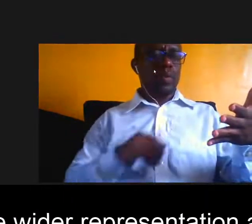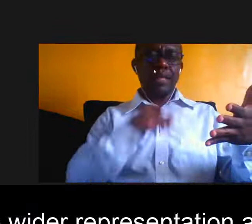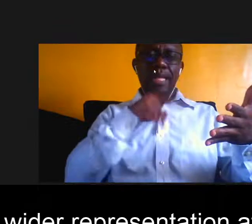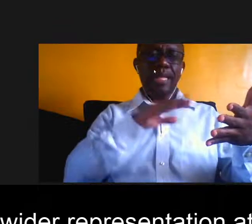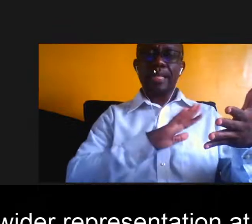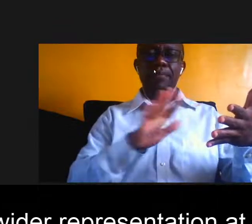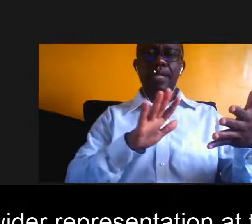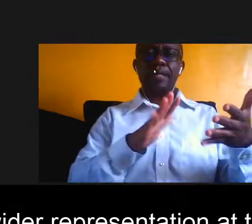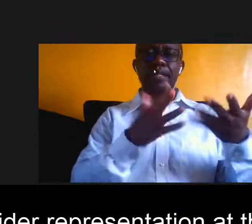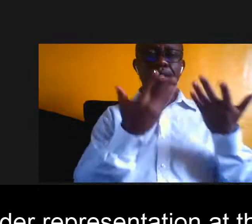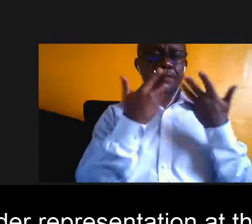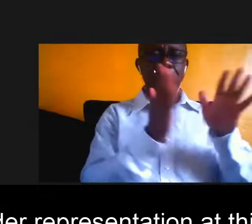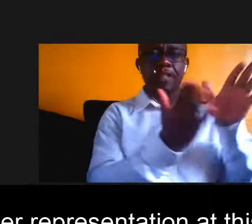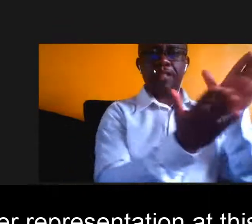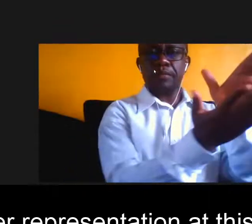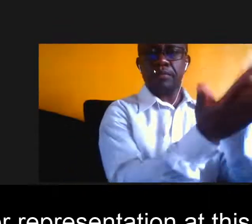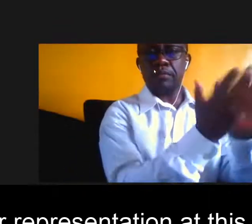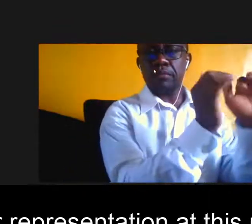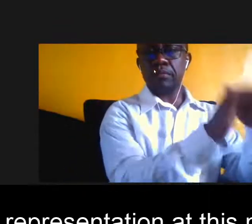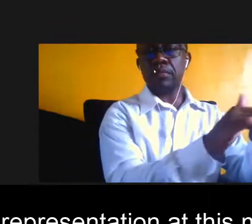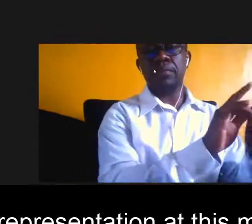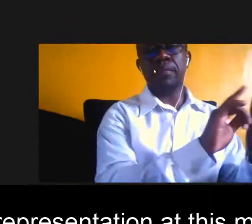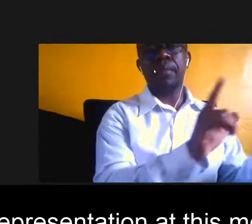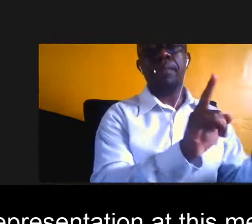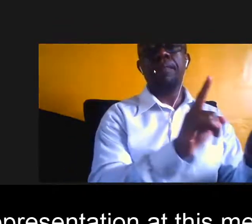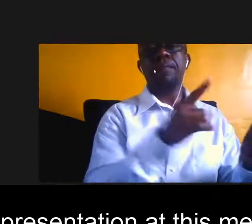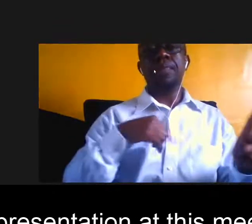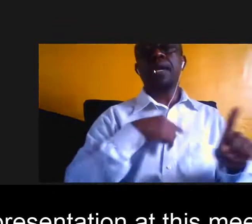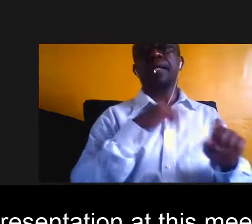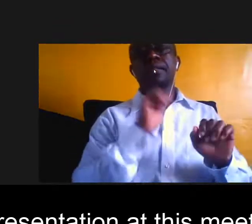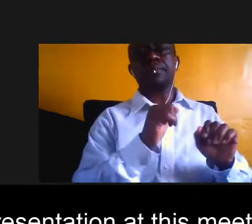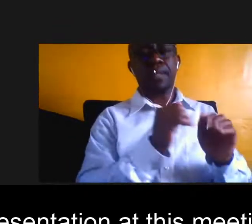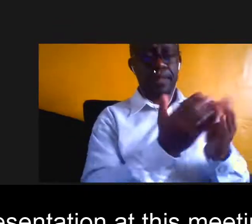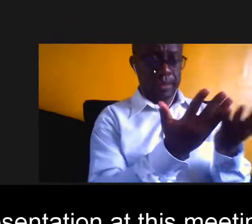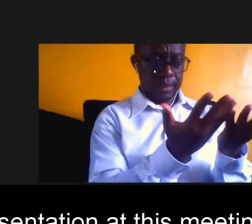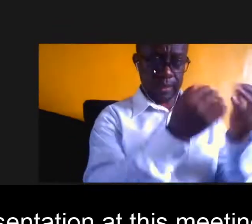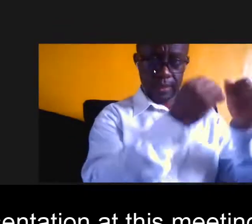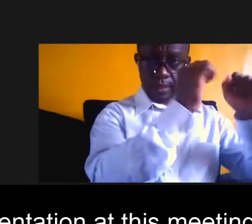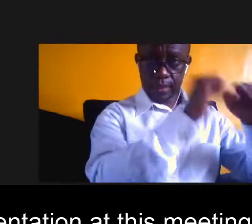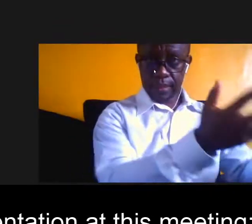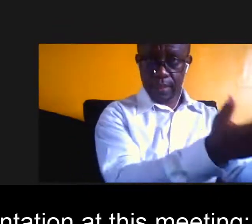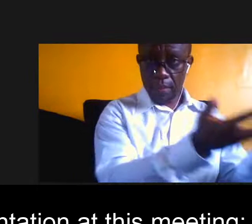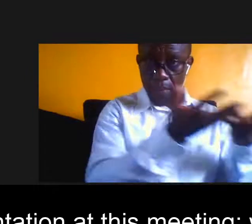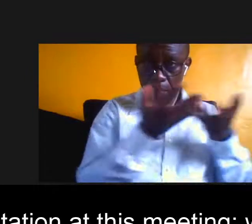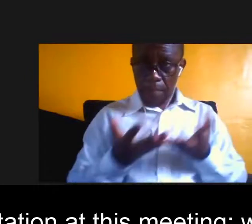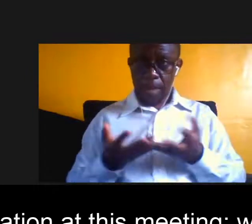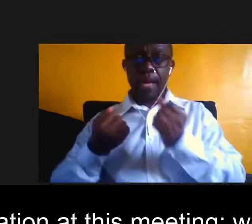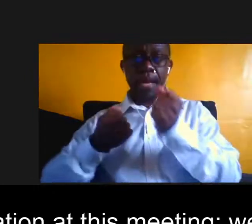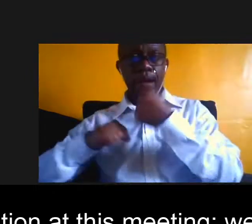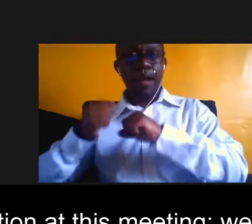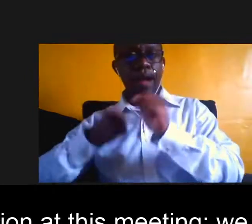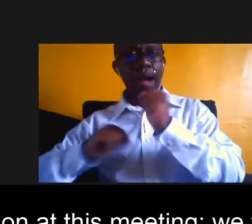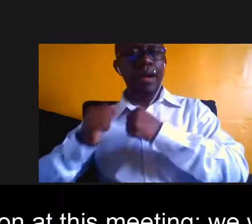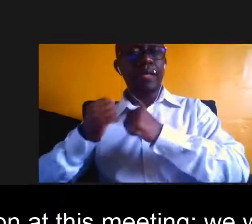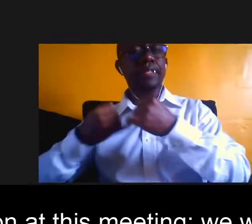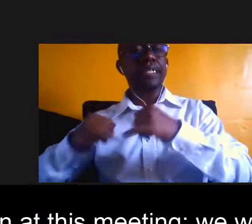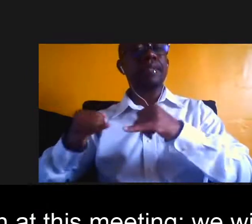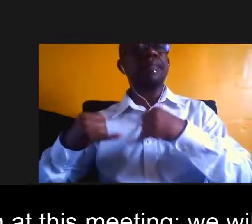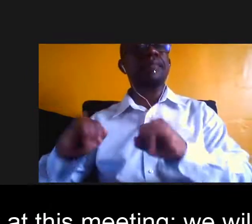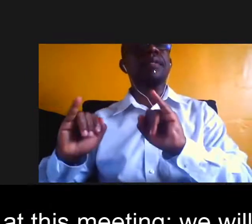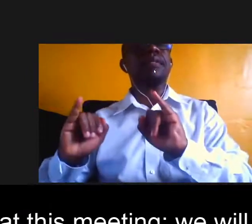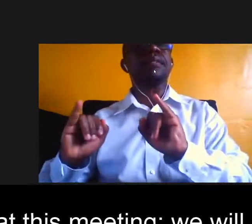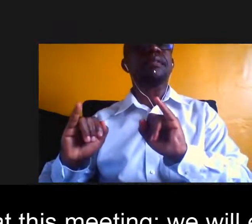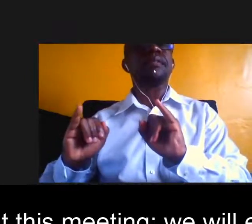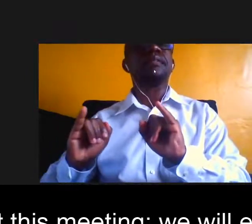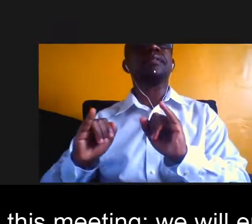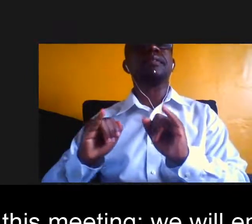them there? How do we actually go further and engage them? How do we engage the committee beyond just having these resolutions read